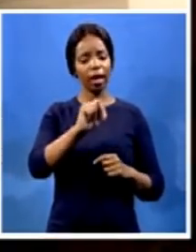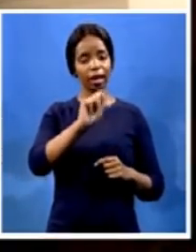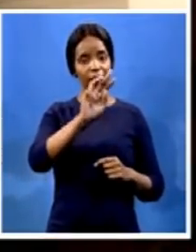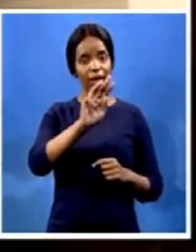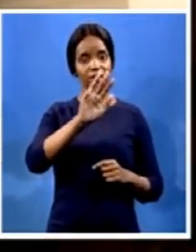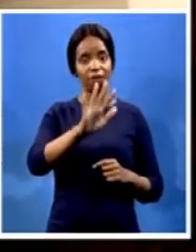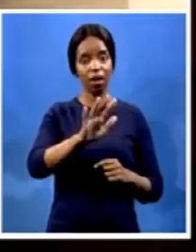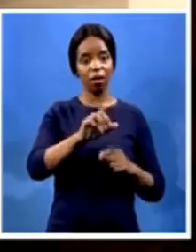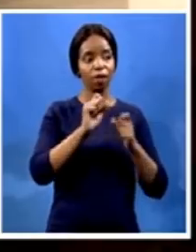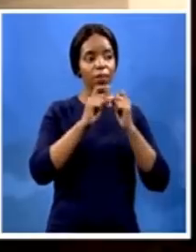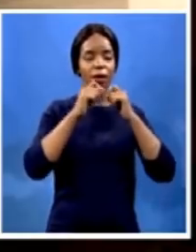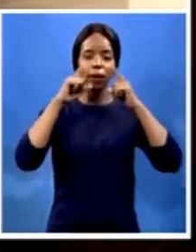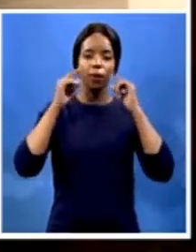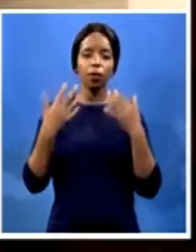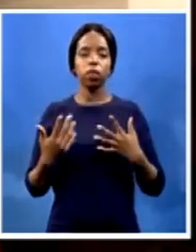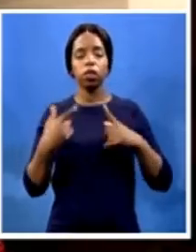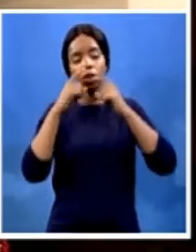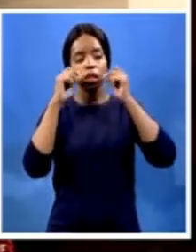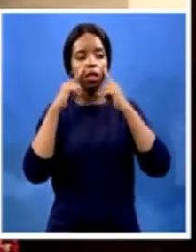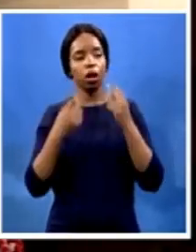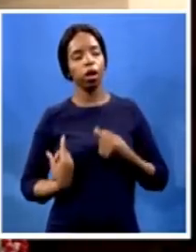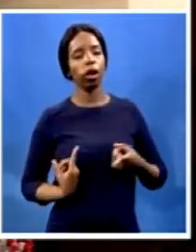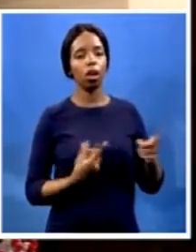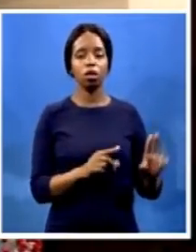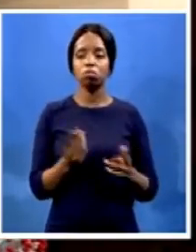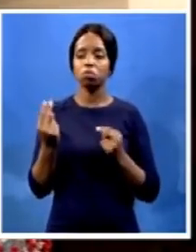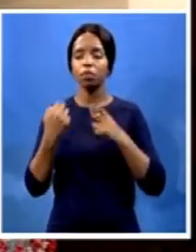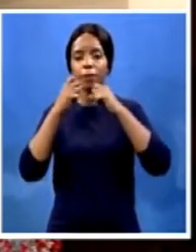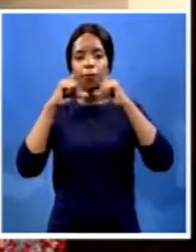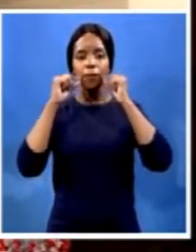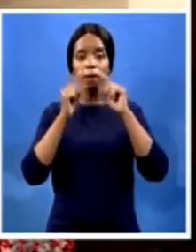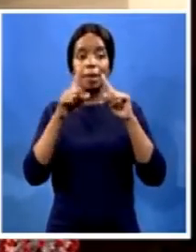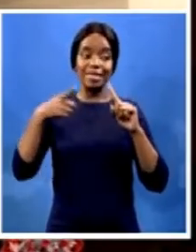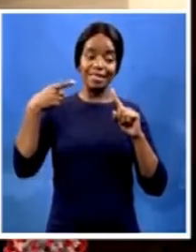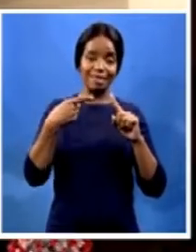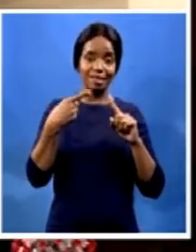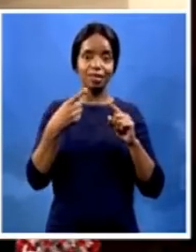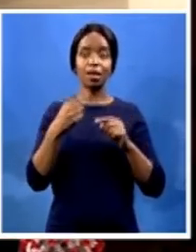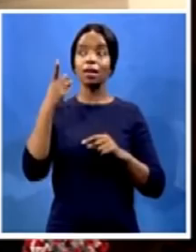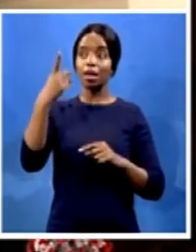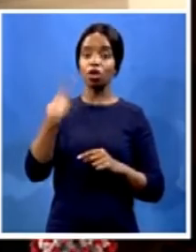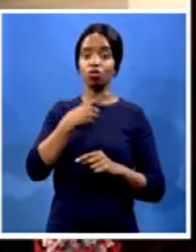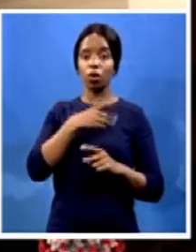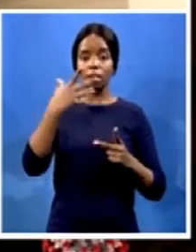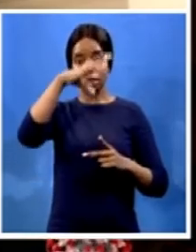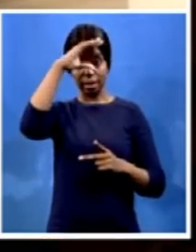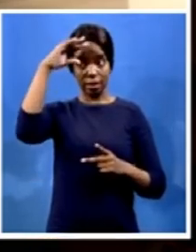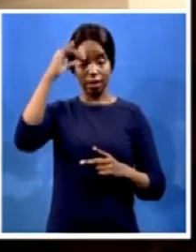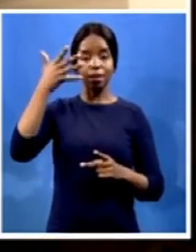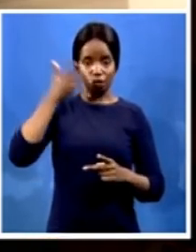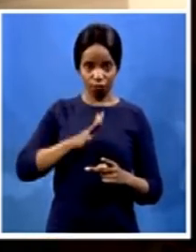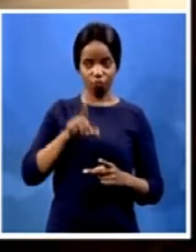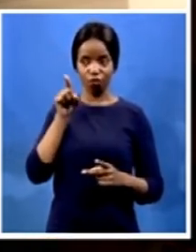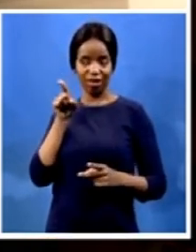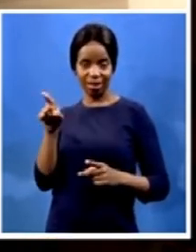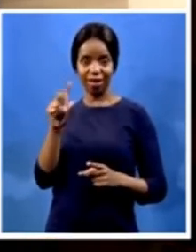needed by our medical staff, our medical personnel. Talk to us about the difference between this mask and that mask and why we